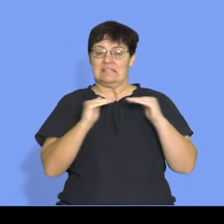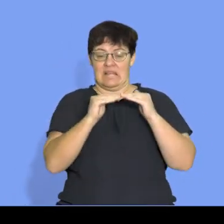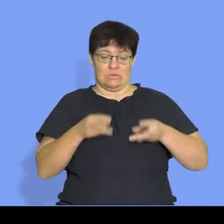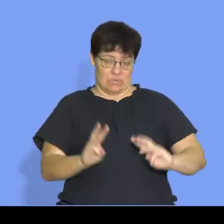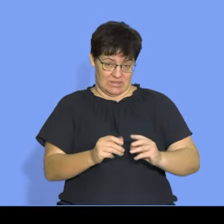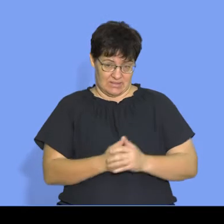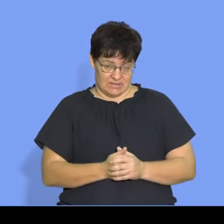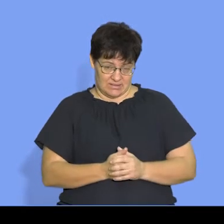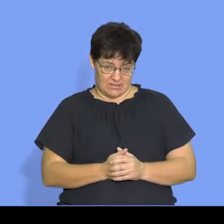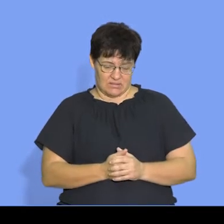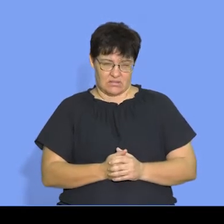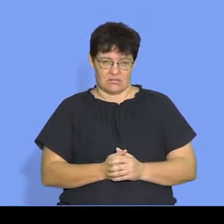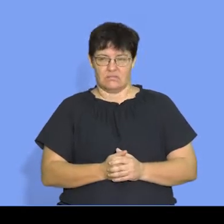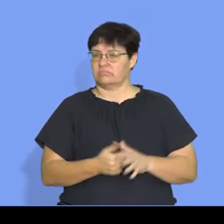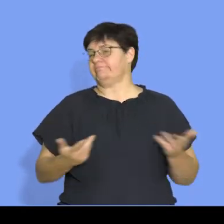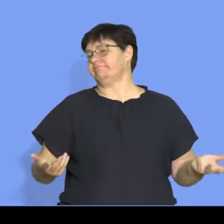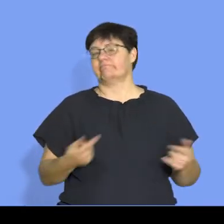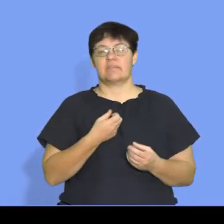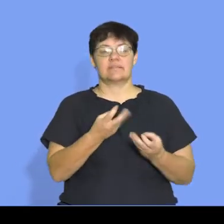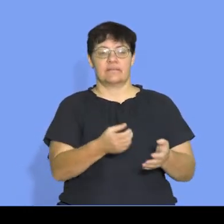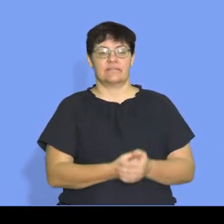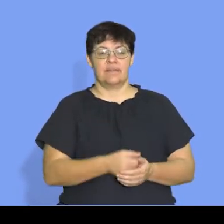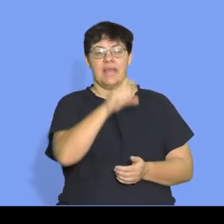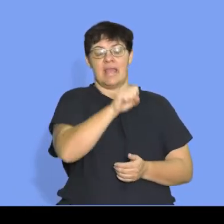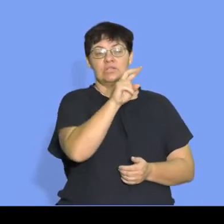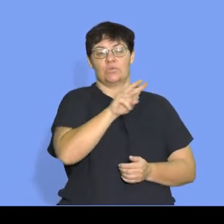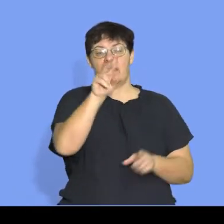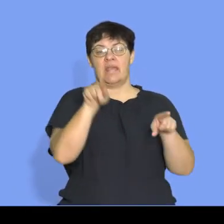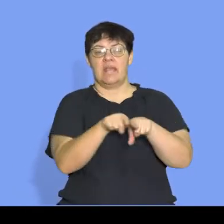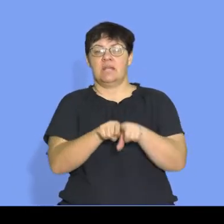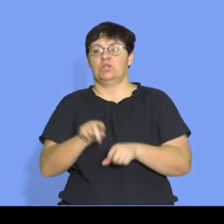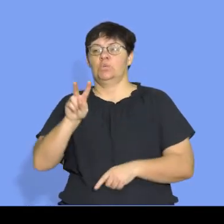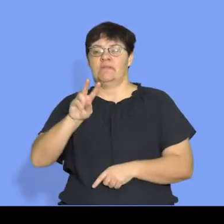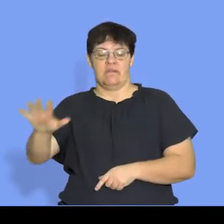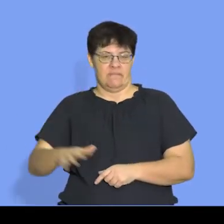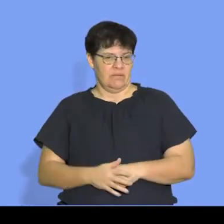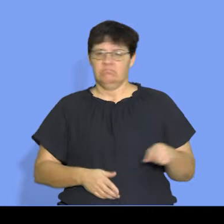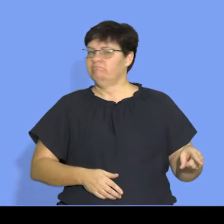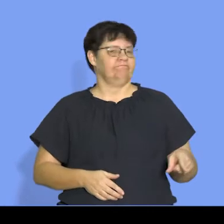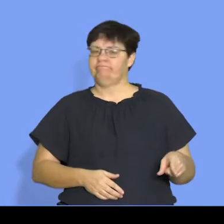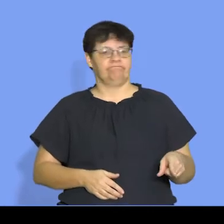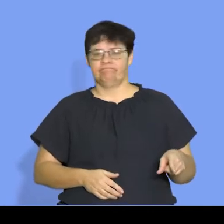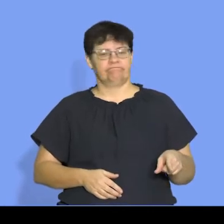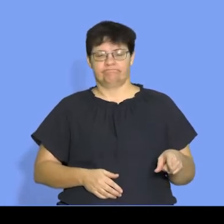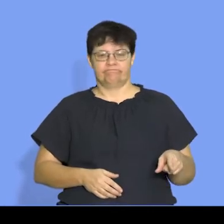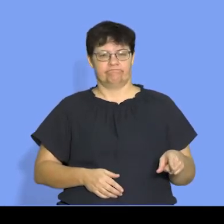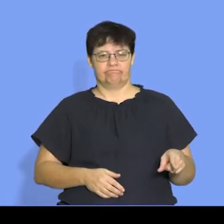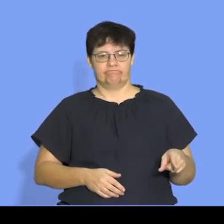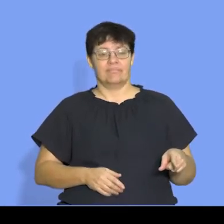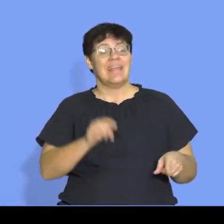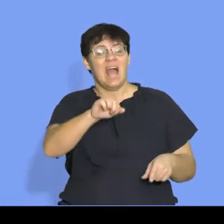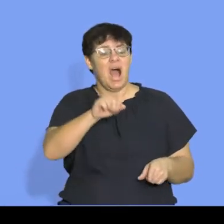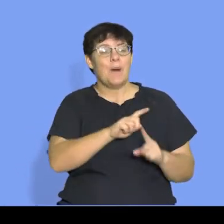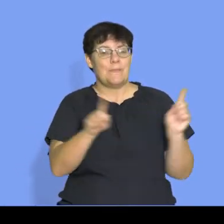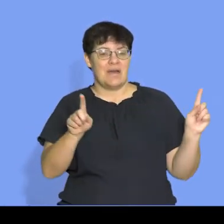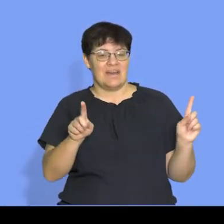does not mean if I give you x squared is equals to 25, this is not a quadratic equation. It is, but if you want to